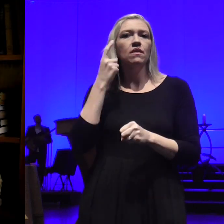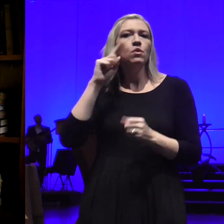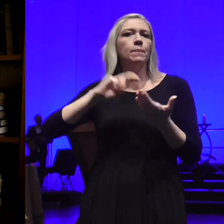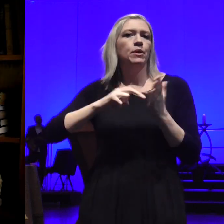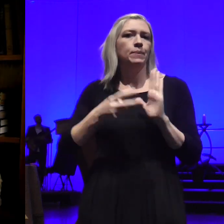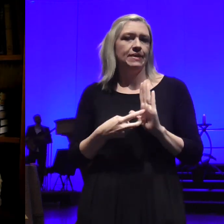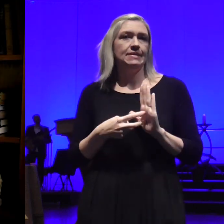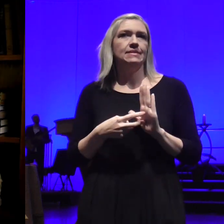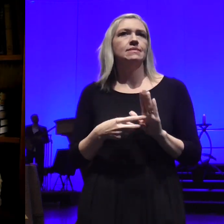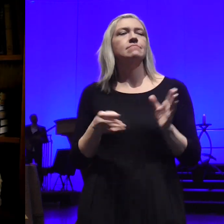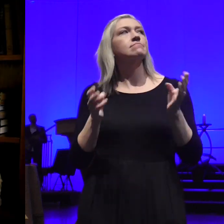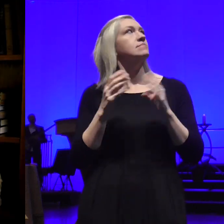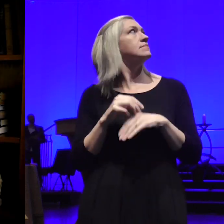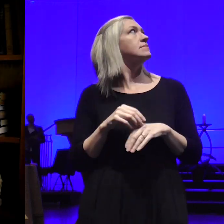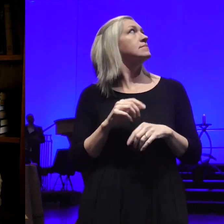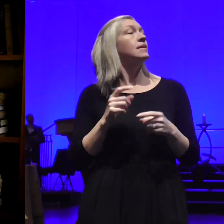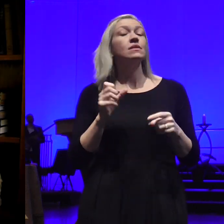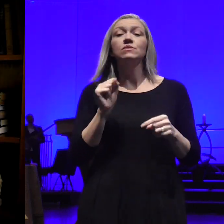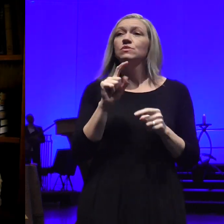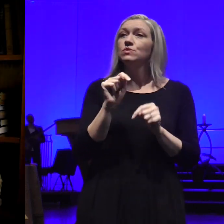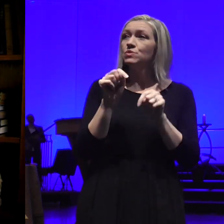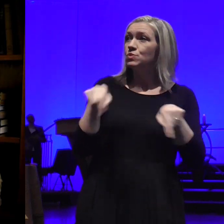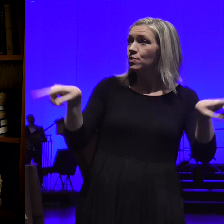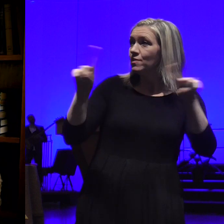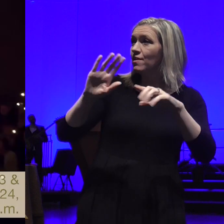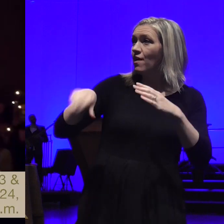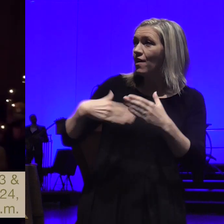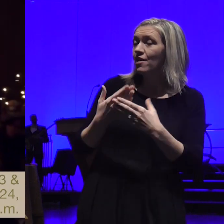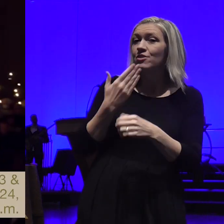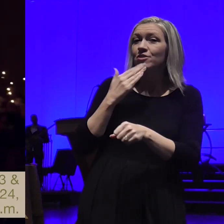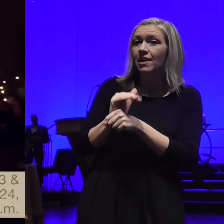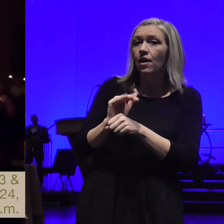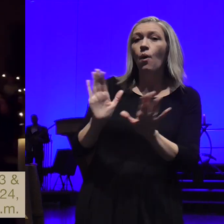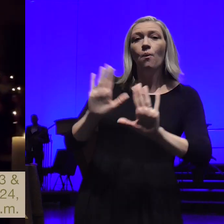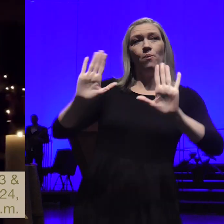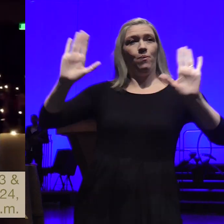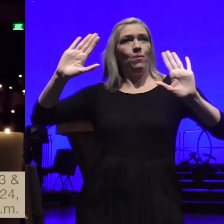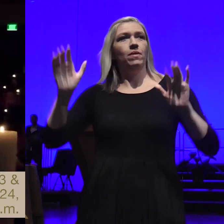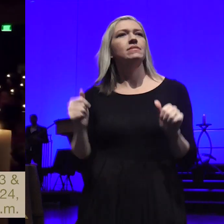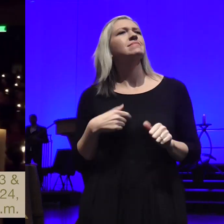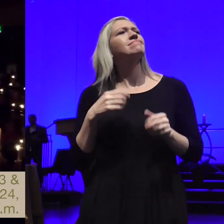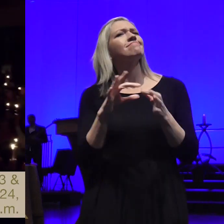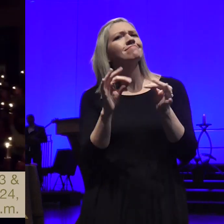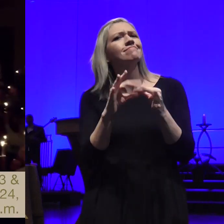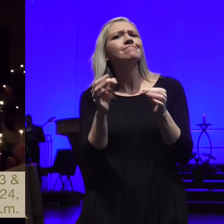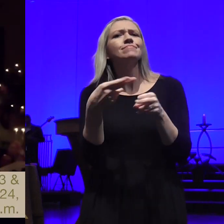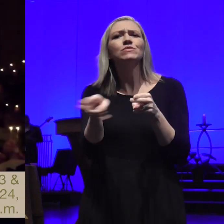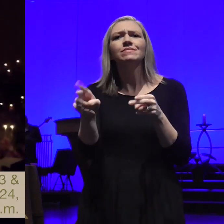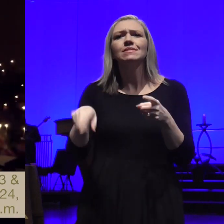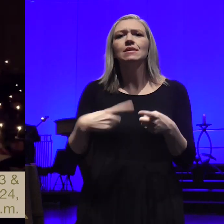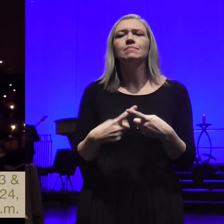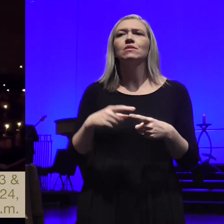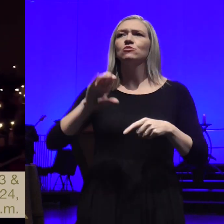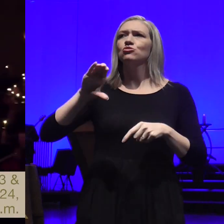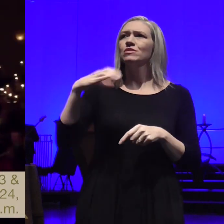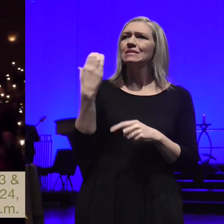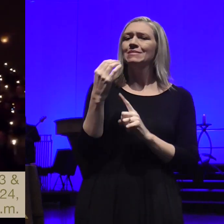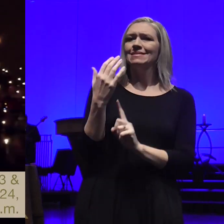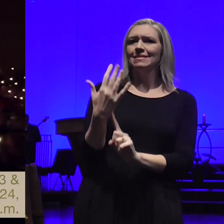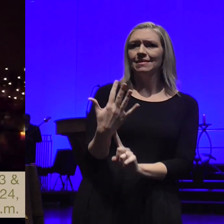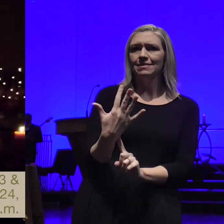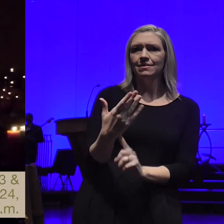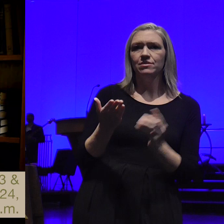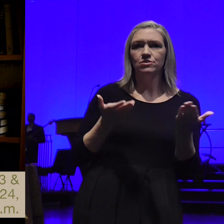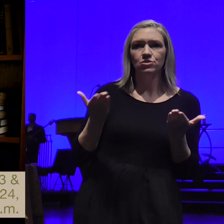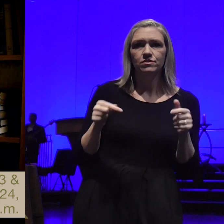And to all a good... Oh, hello. I wanted to tell you a little bit about our Christmas candlelight services this